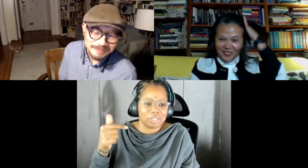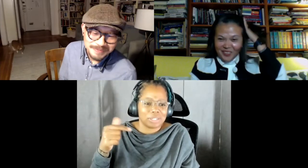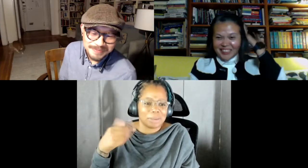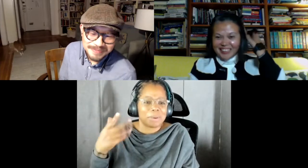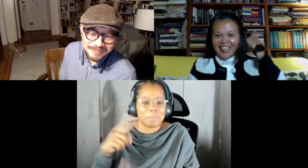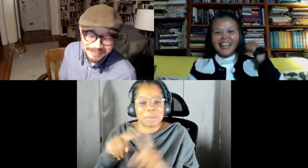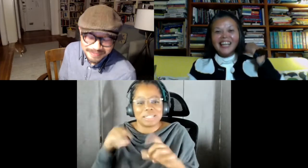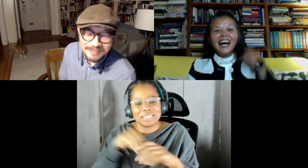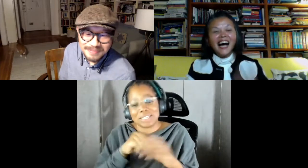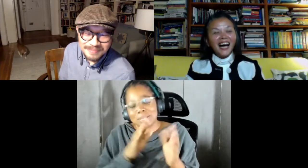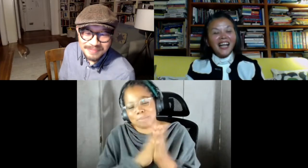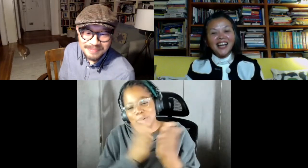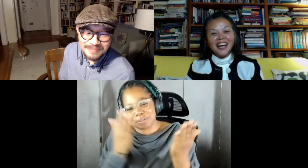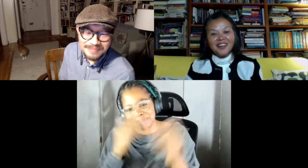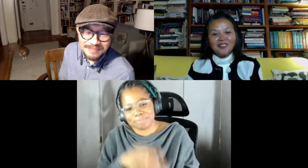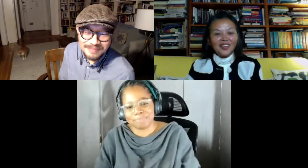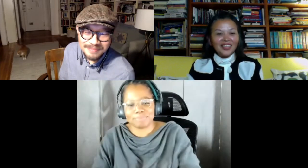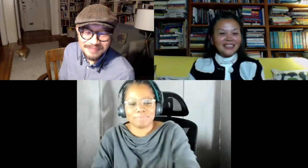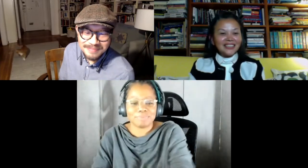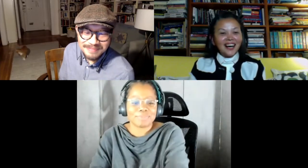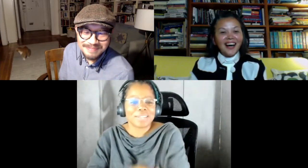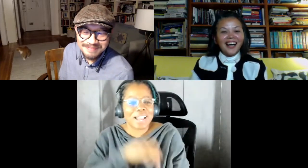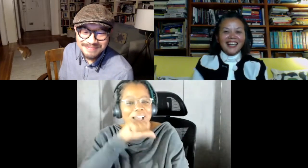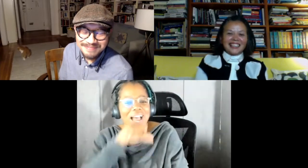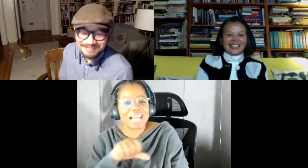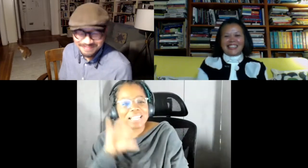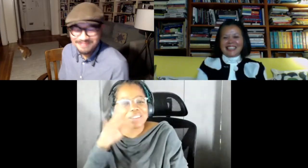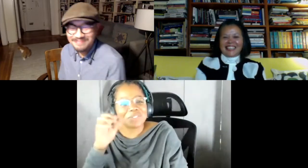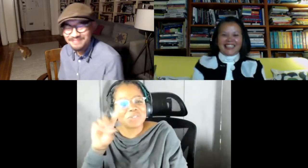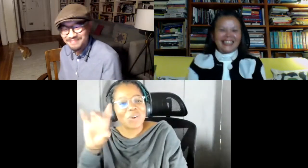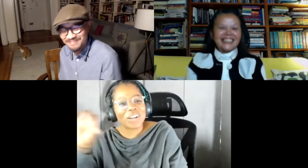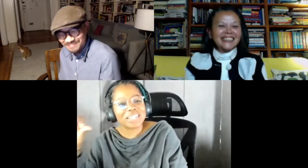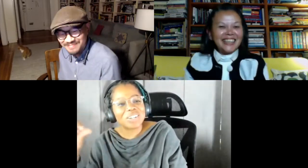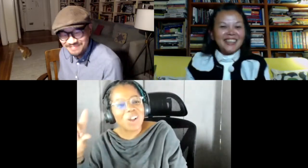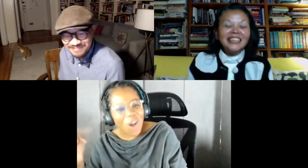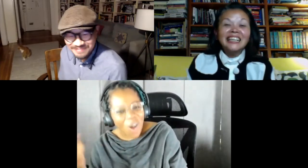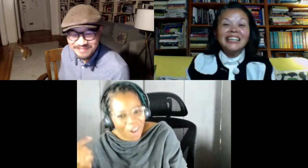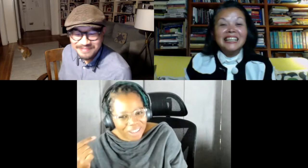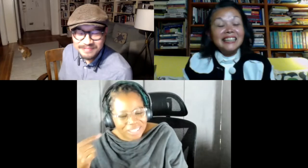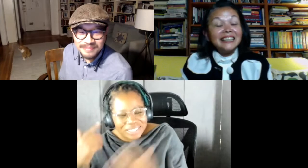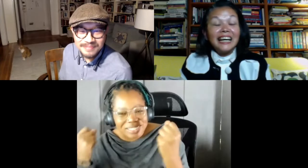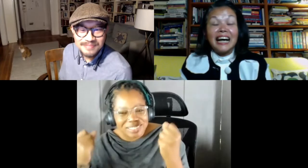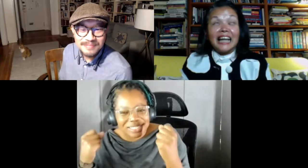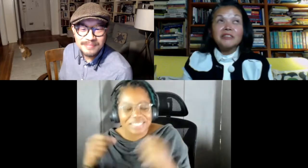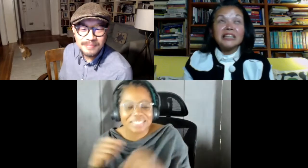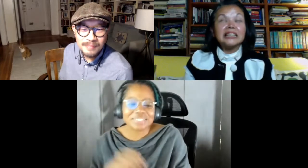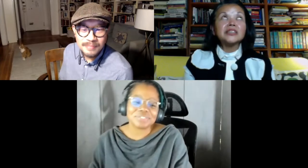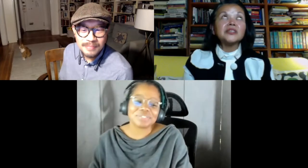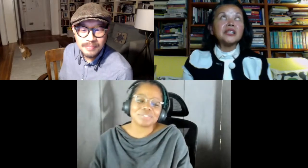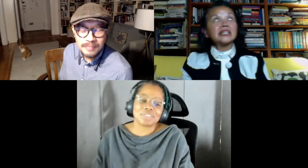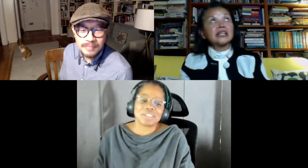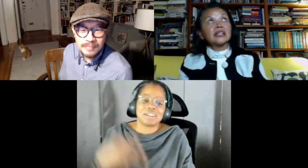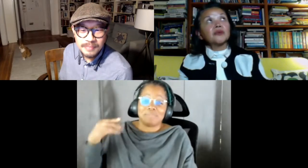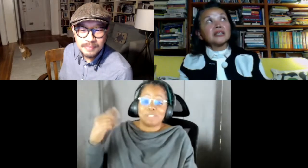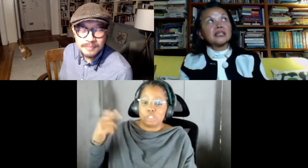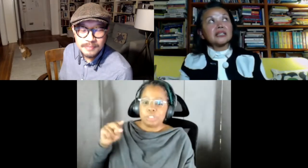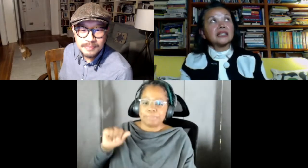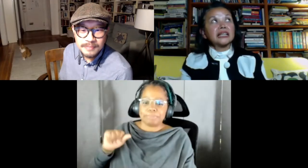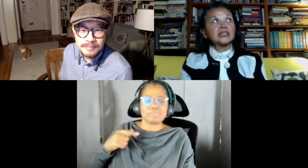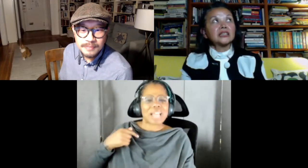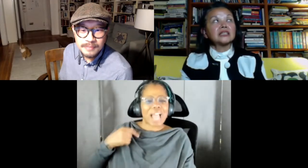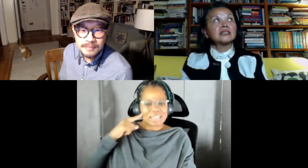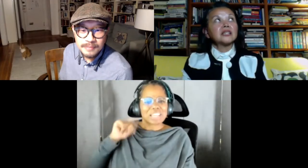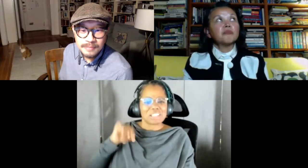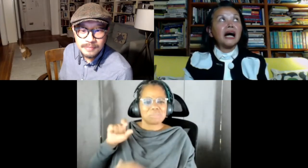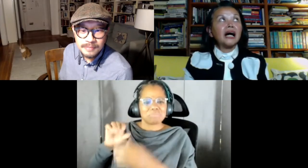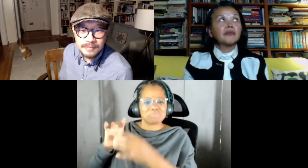book. I love Freud's dog in the novel. Yeah, I really do think that there was a